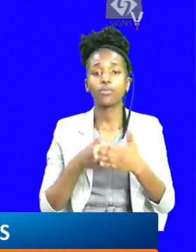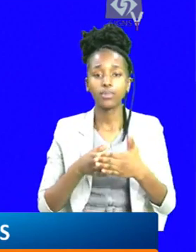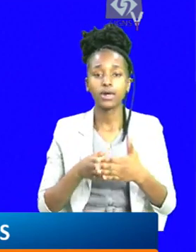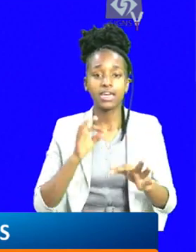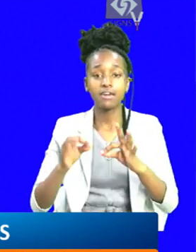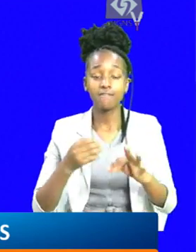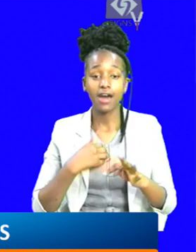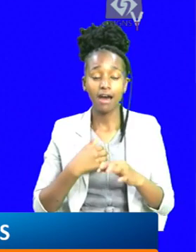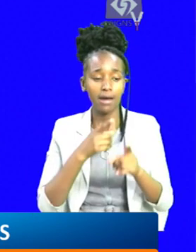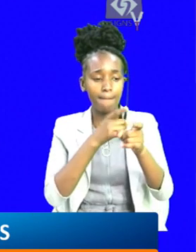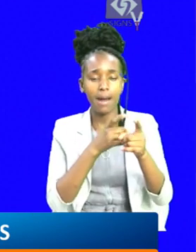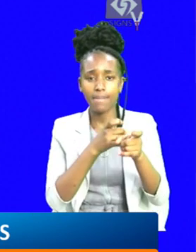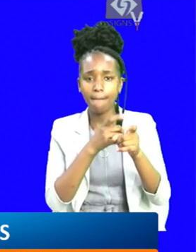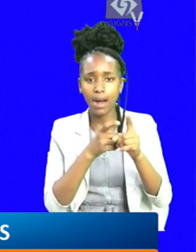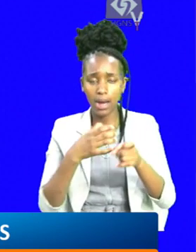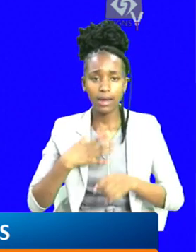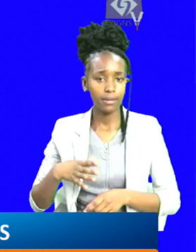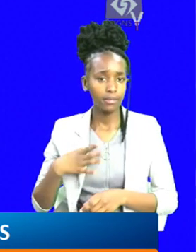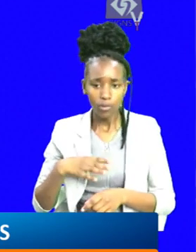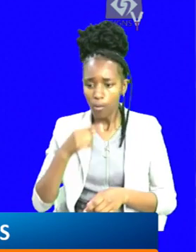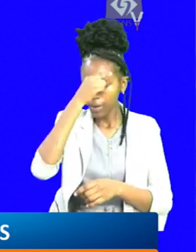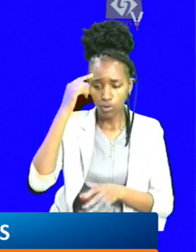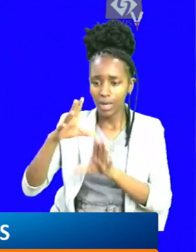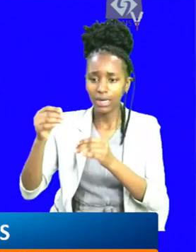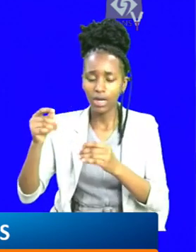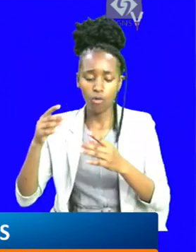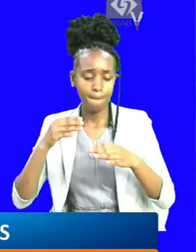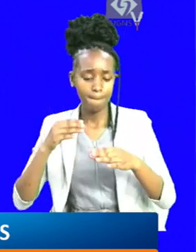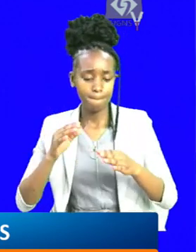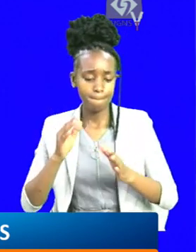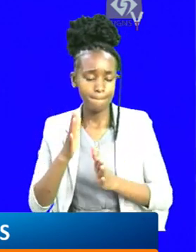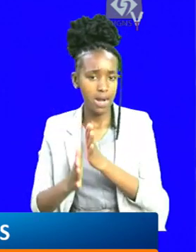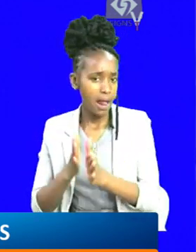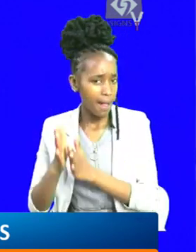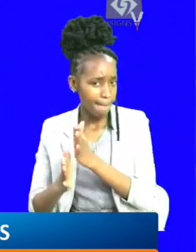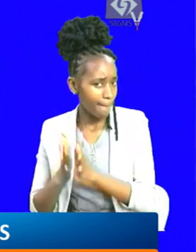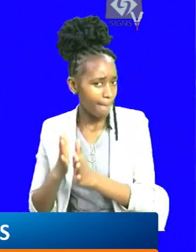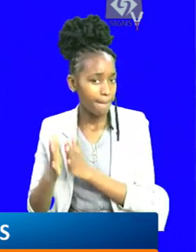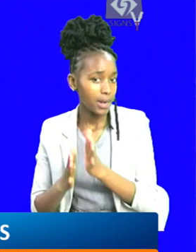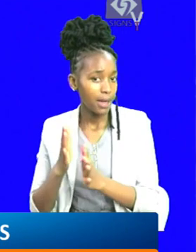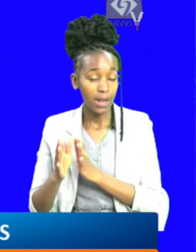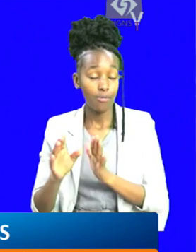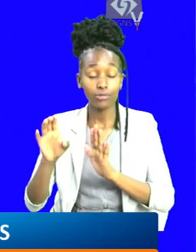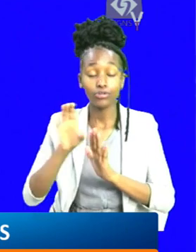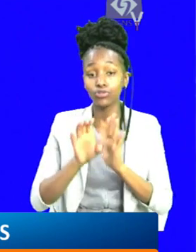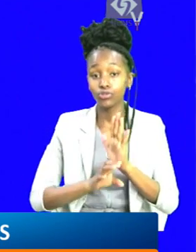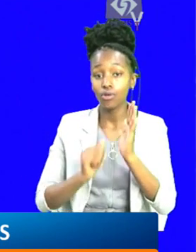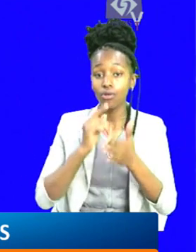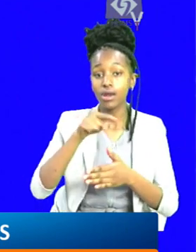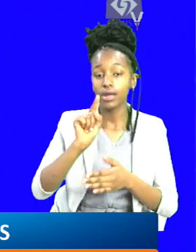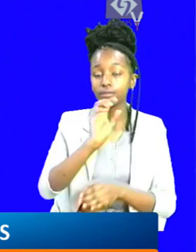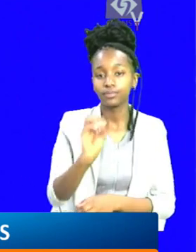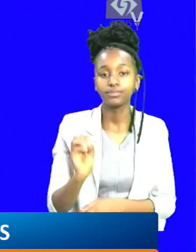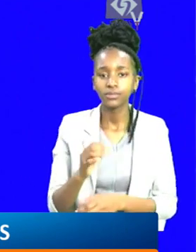warfare against your people when they exercise their constitutional rights. And they are the ones pushing for the collapse of